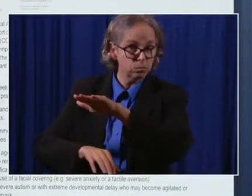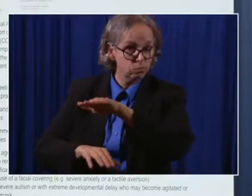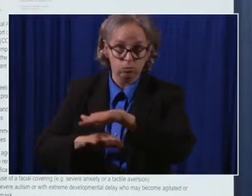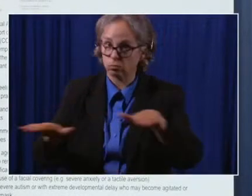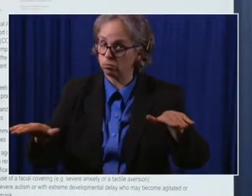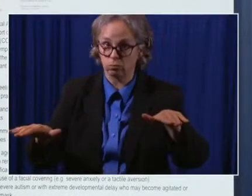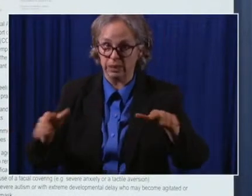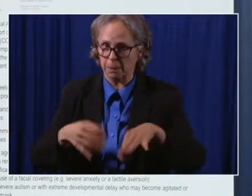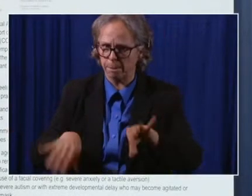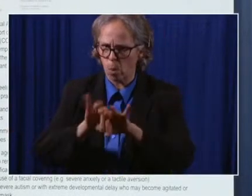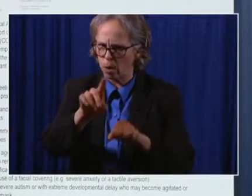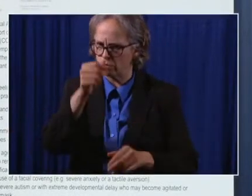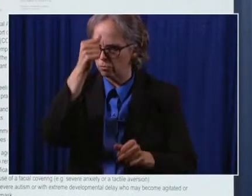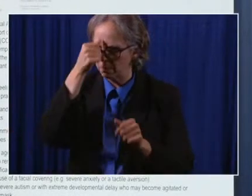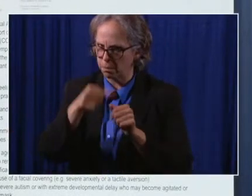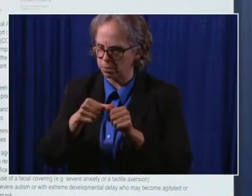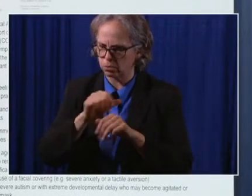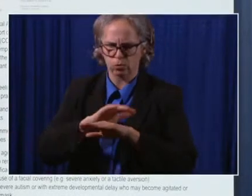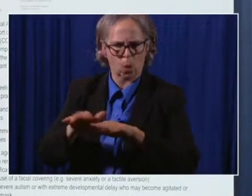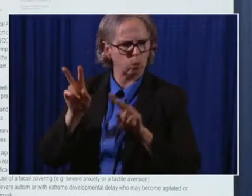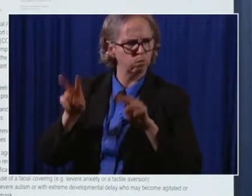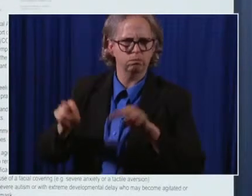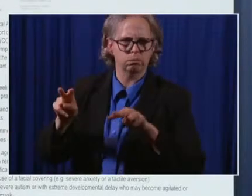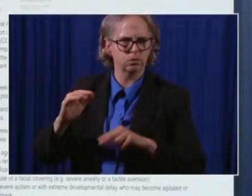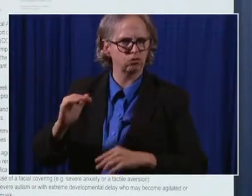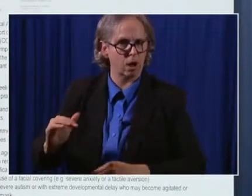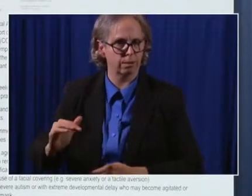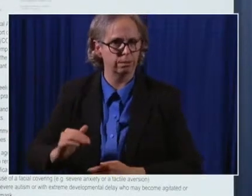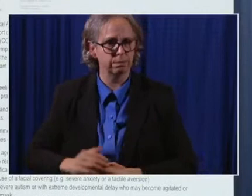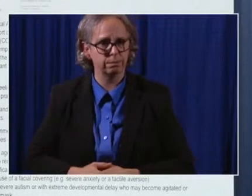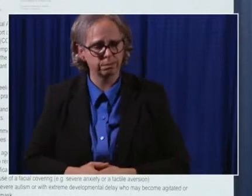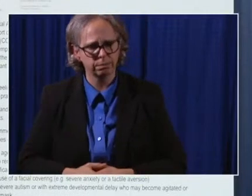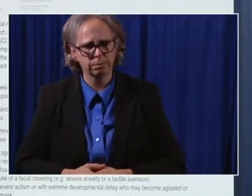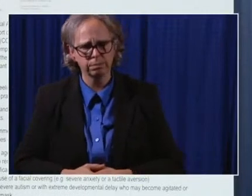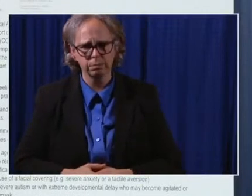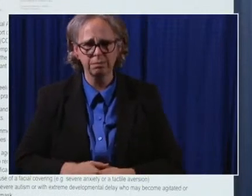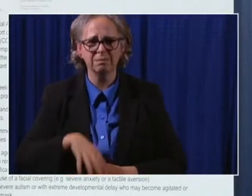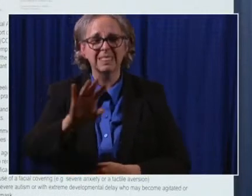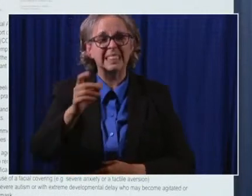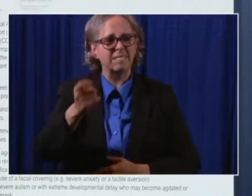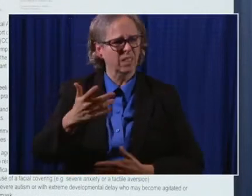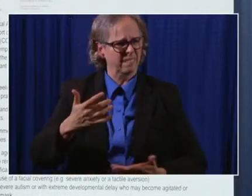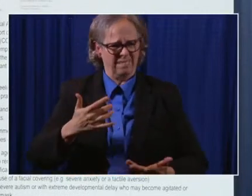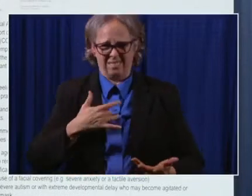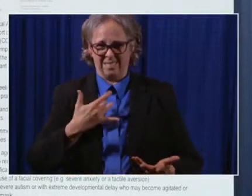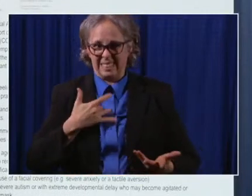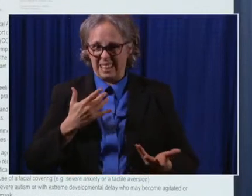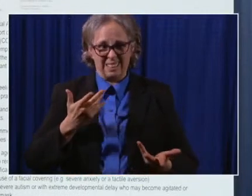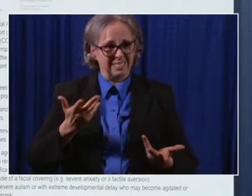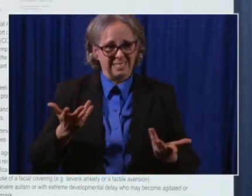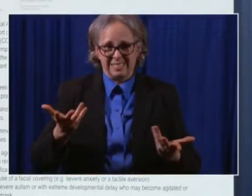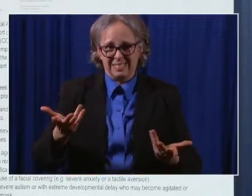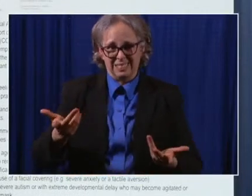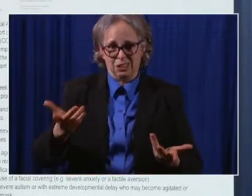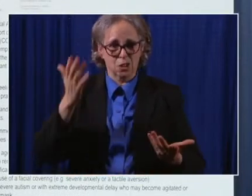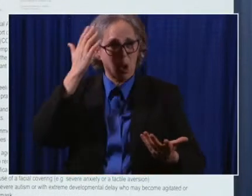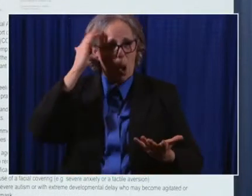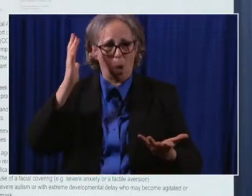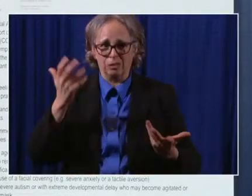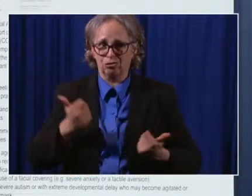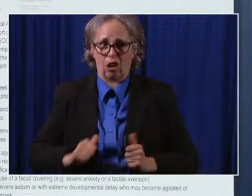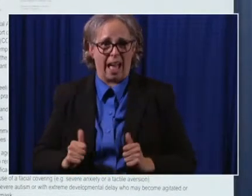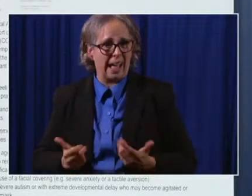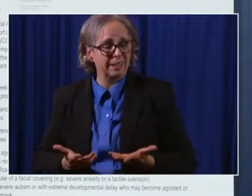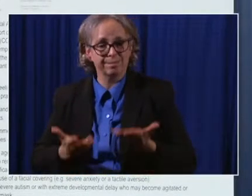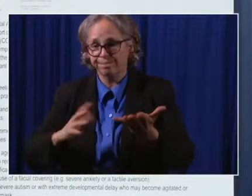forward. Frankly, this gives us the best shot that we can, along with the other things that schools are doing,